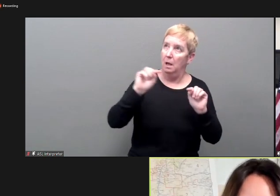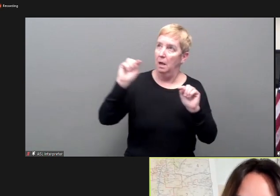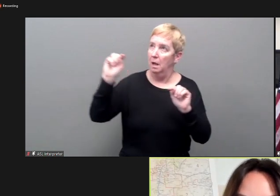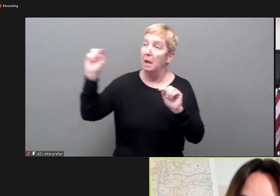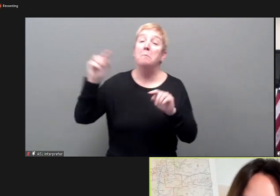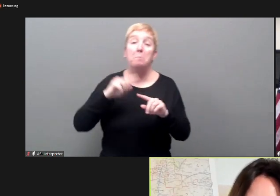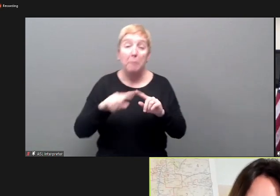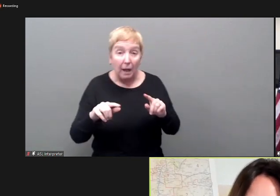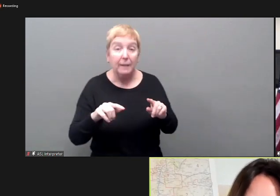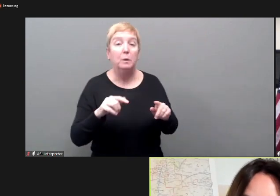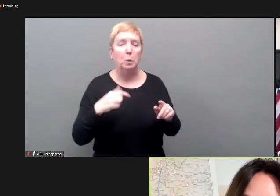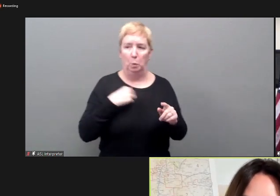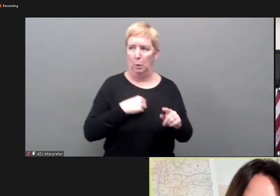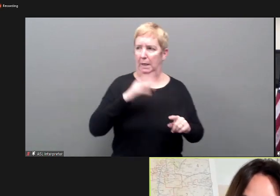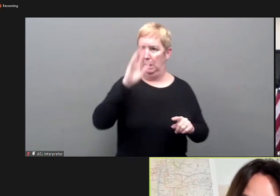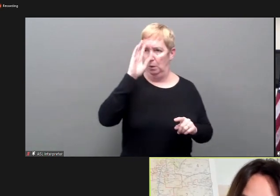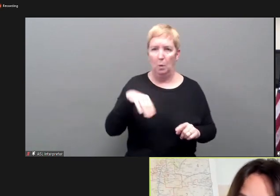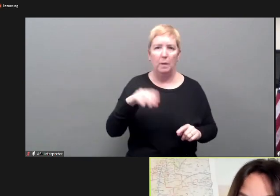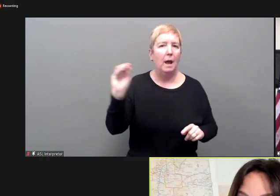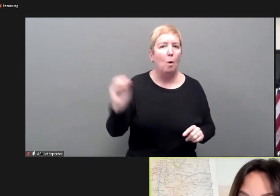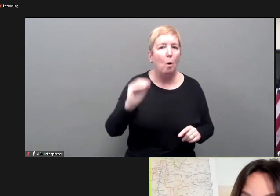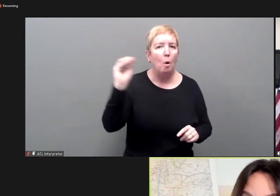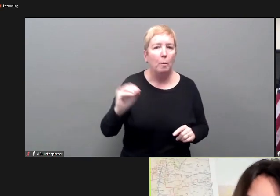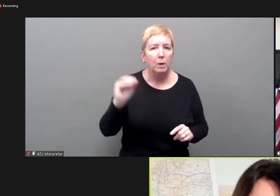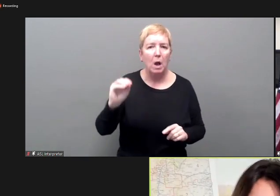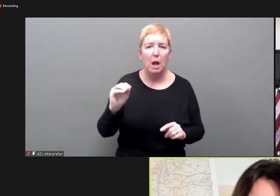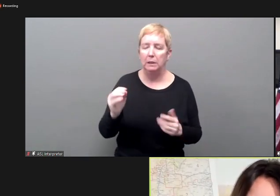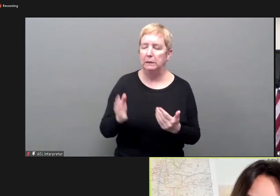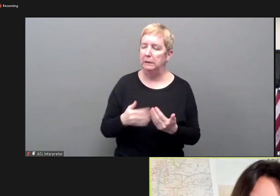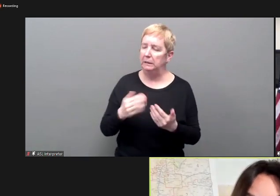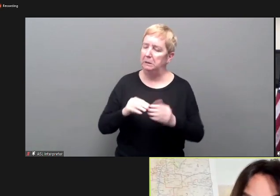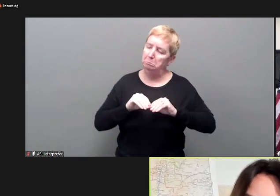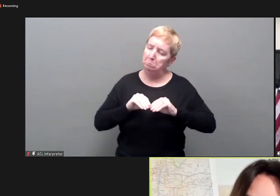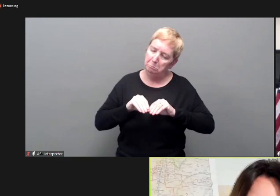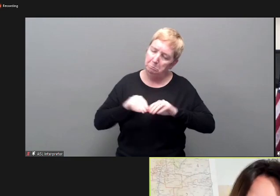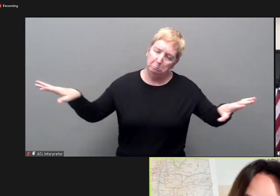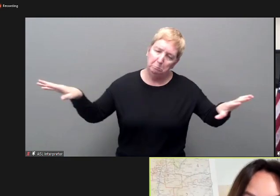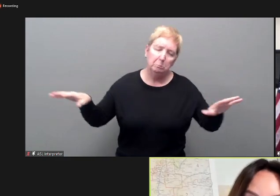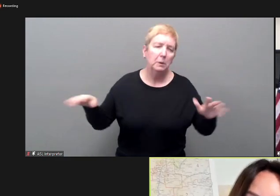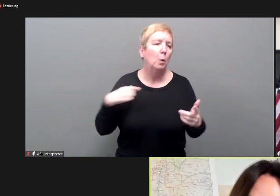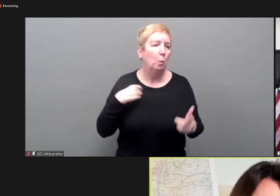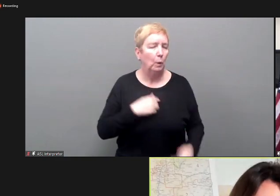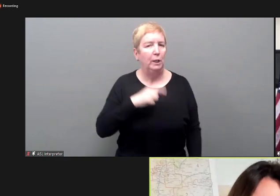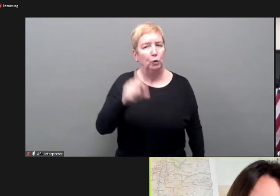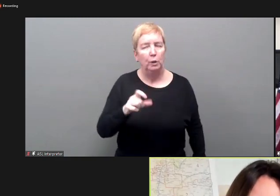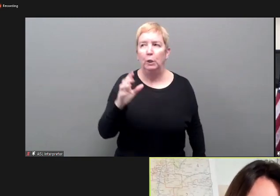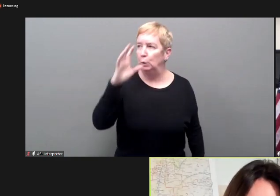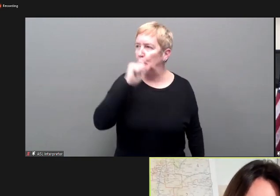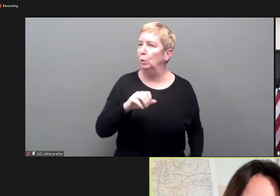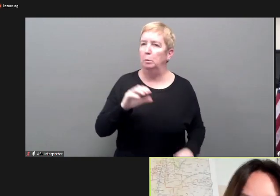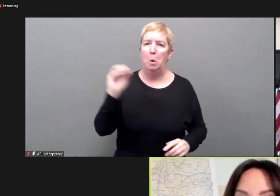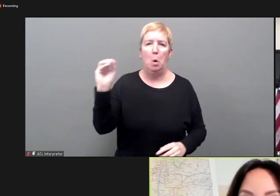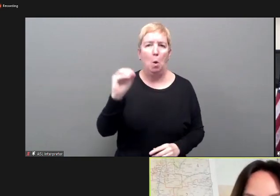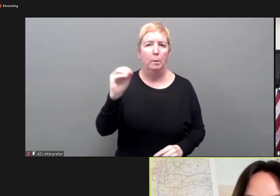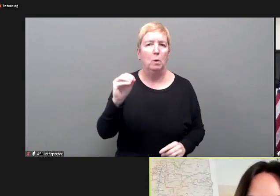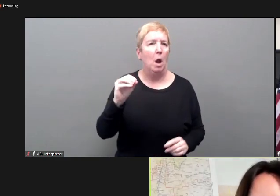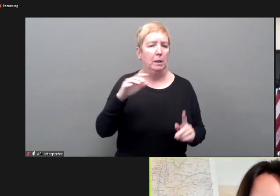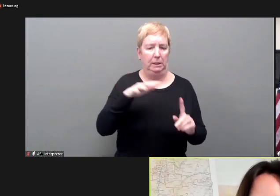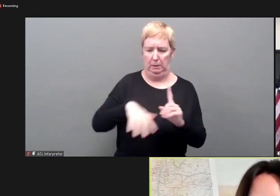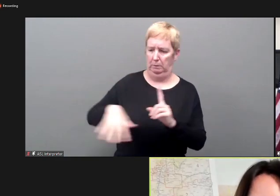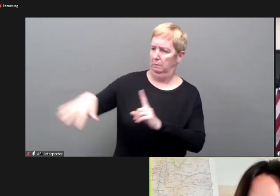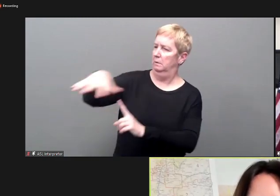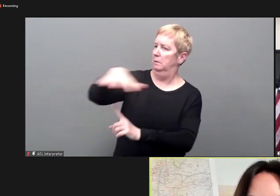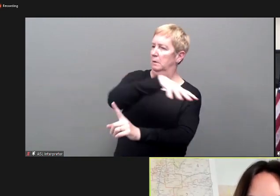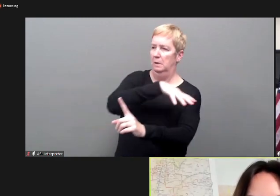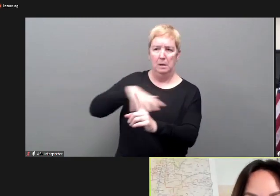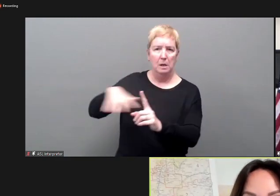is very contagious, and to assume that it's everywhere, it is everywhere. So you can alter your behavior during